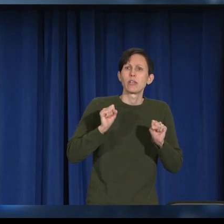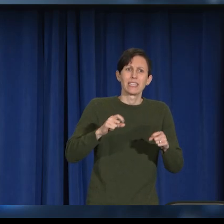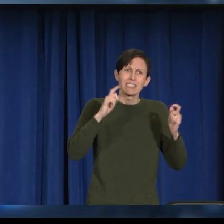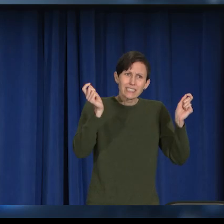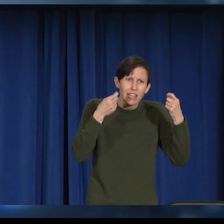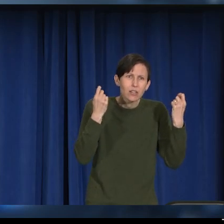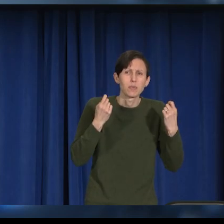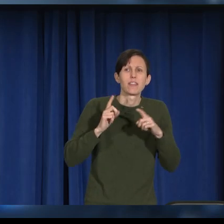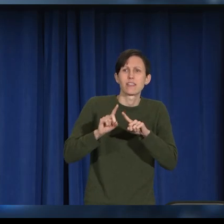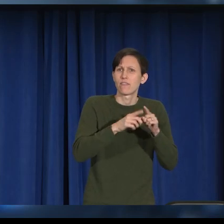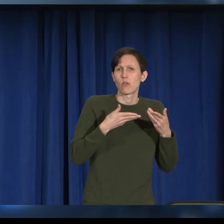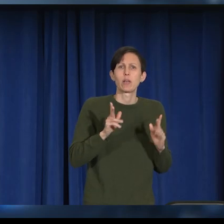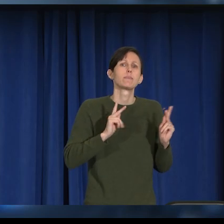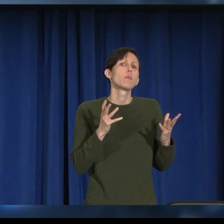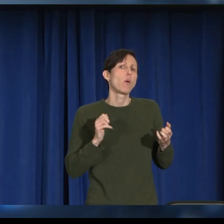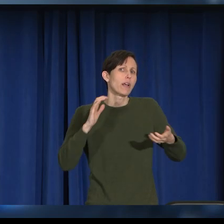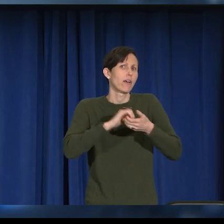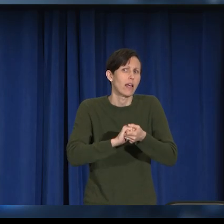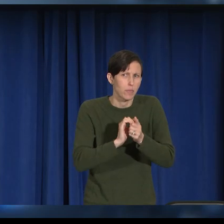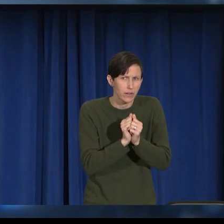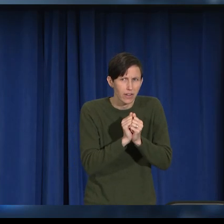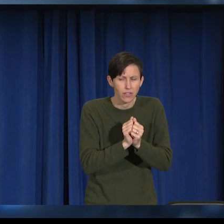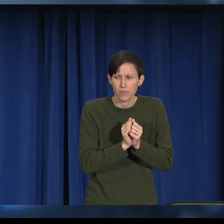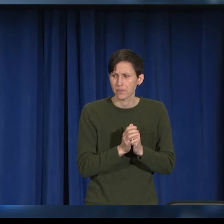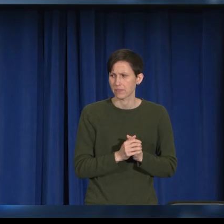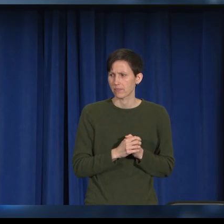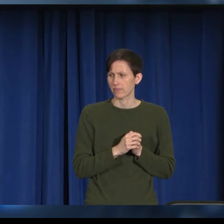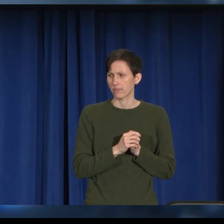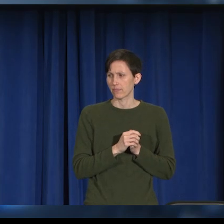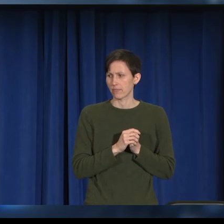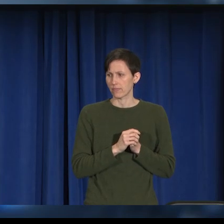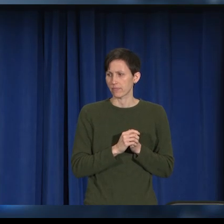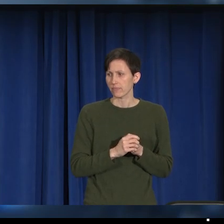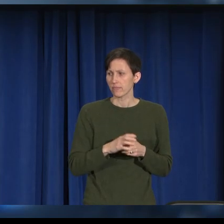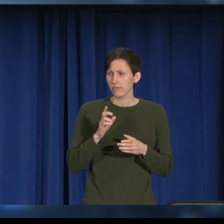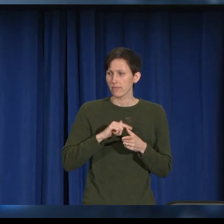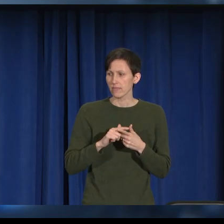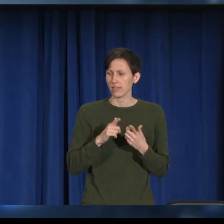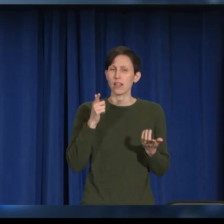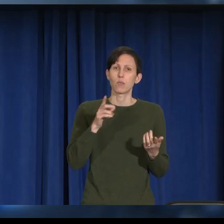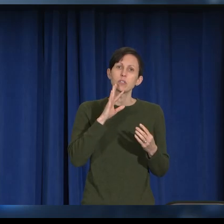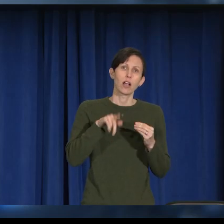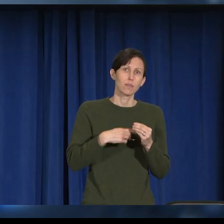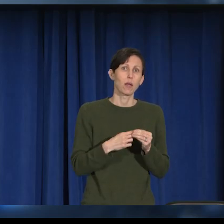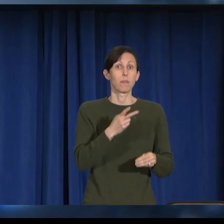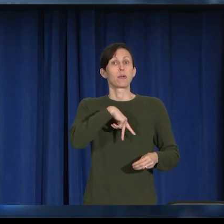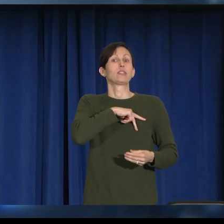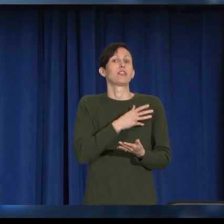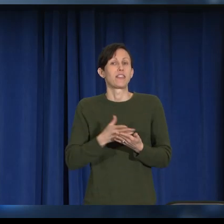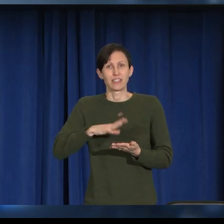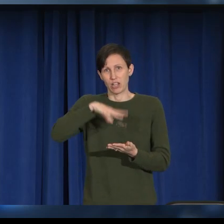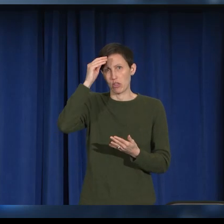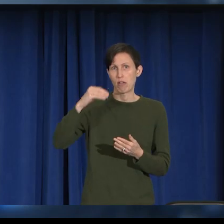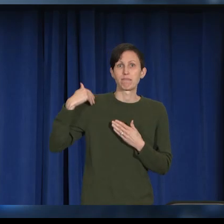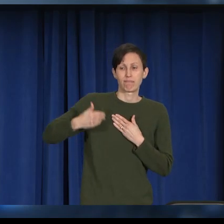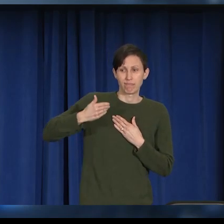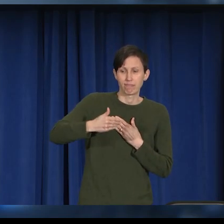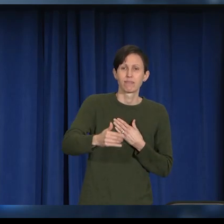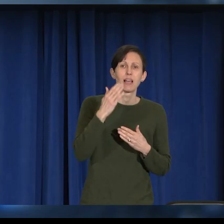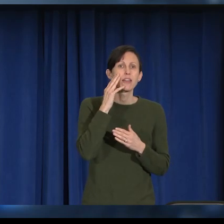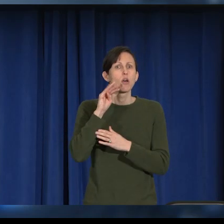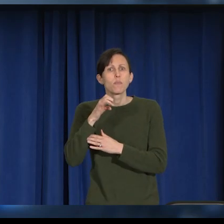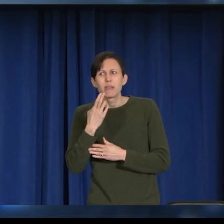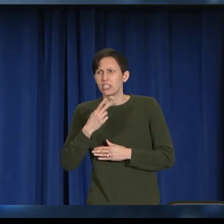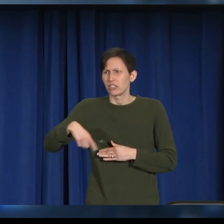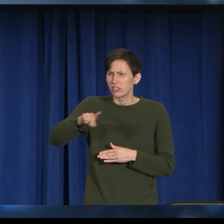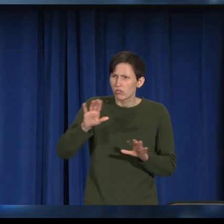collaborate together. And then I'm just going to share some of my learnings, personal learnings along the way. I know Michigan's doing